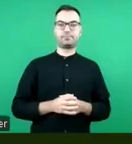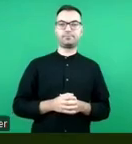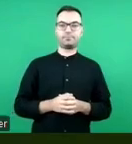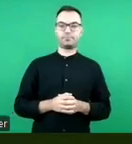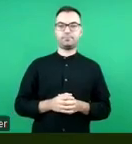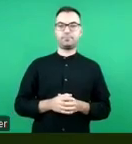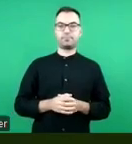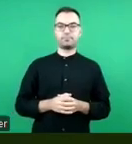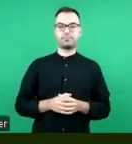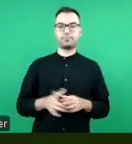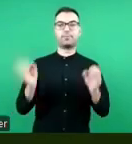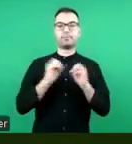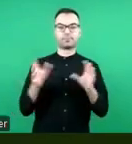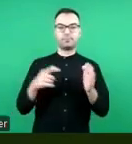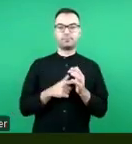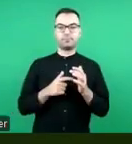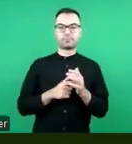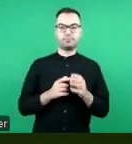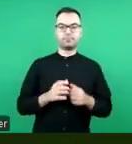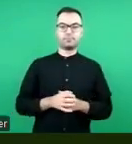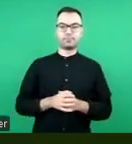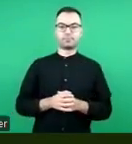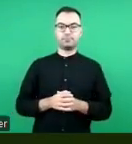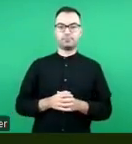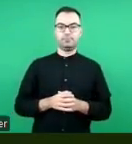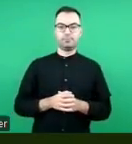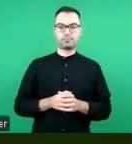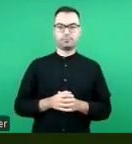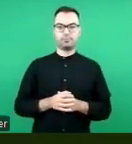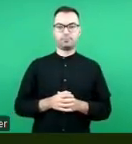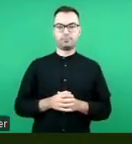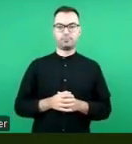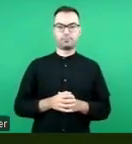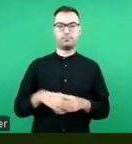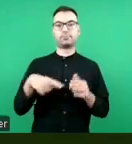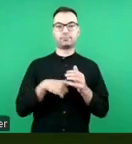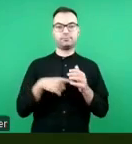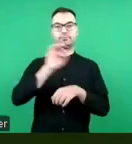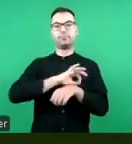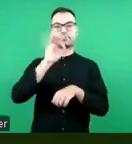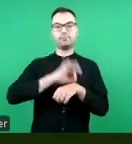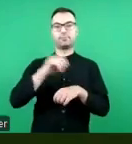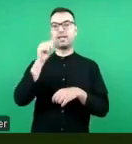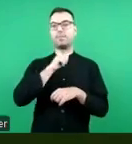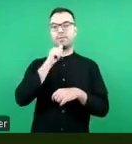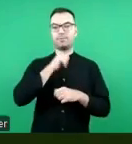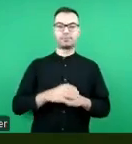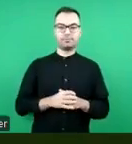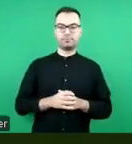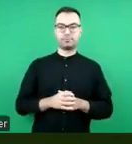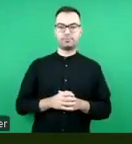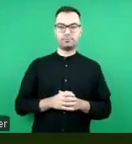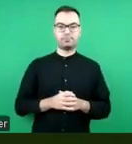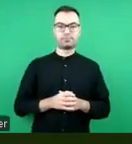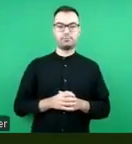And of course, that's somewhat related also to the experimental designs that we have, because if you want to bring things in management,